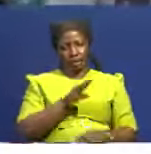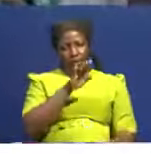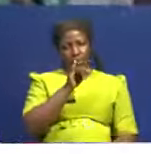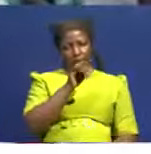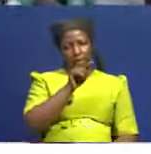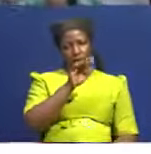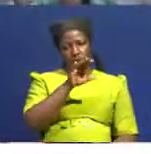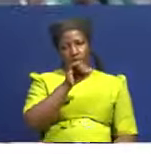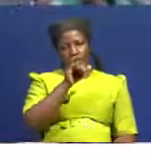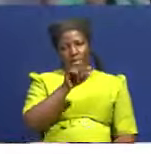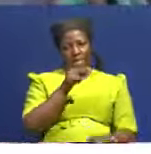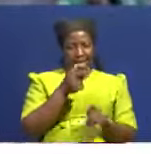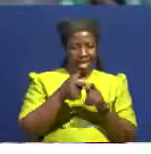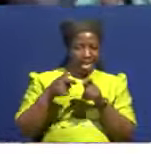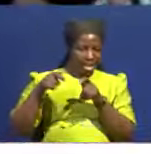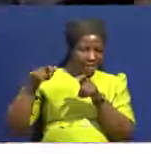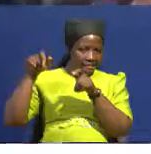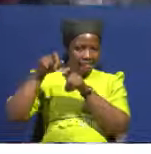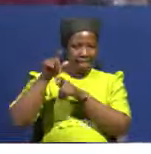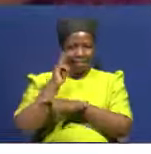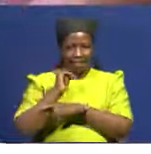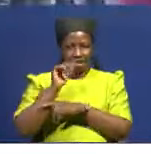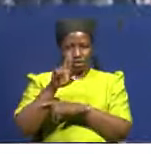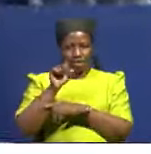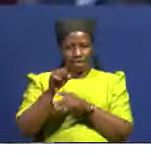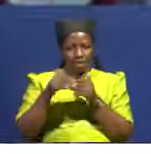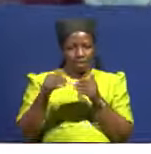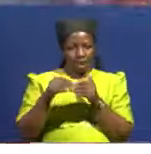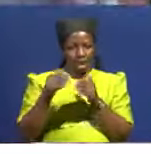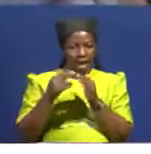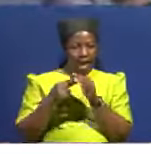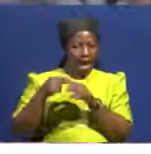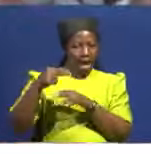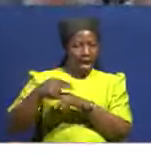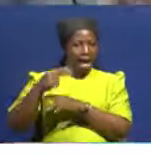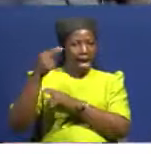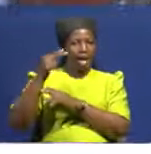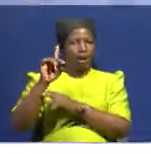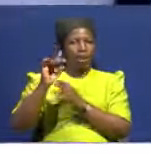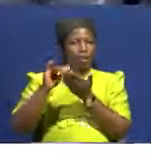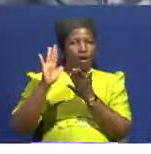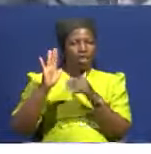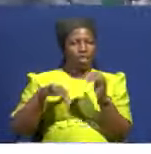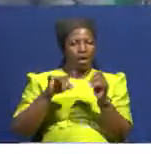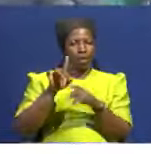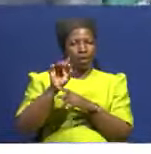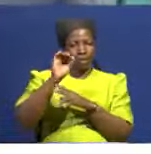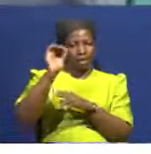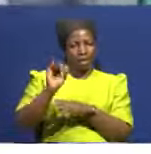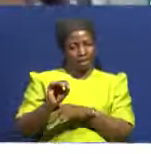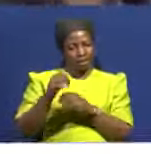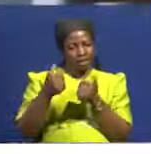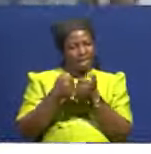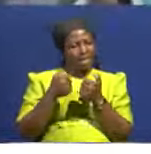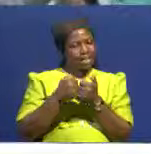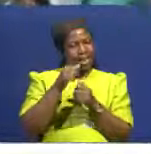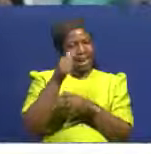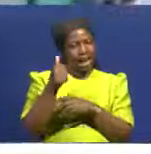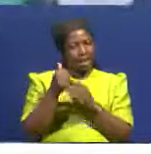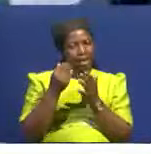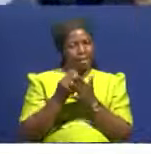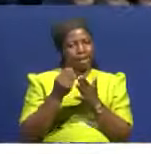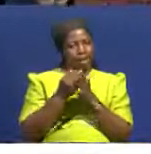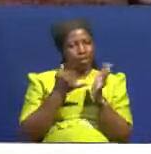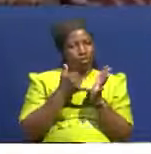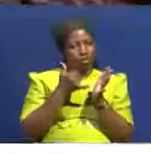jumped to a record high. The US dollar was up more than 1% against a basket of other major currencies, including the euro,